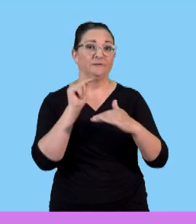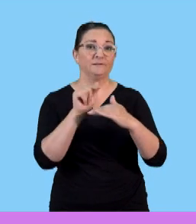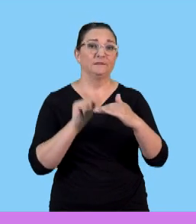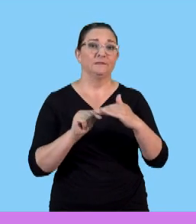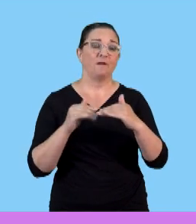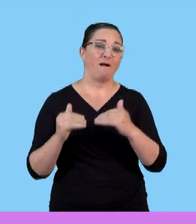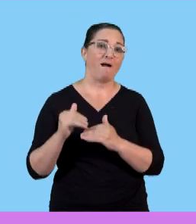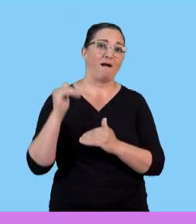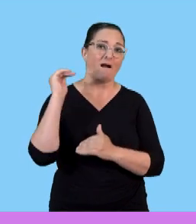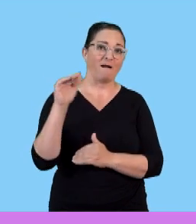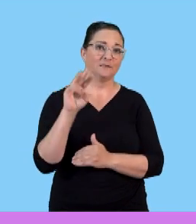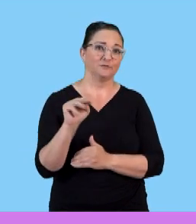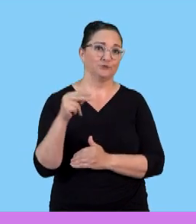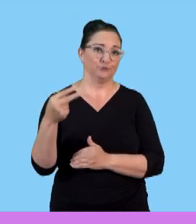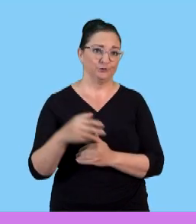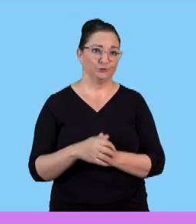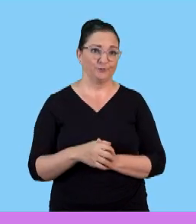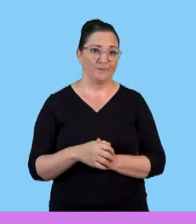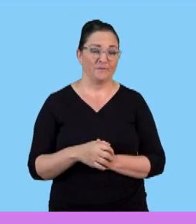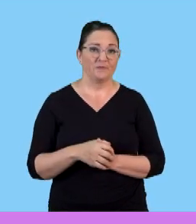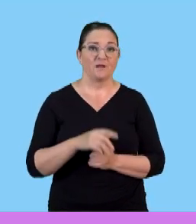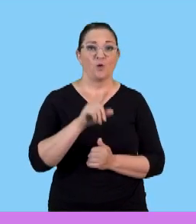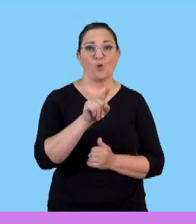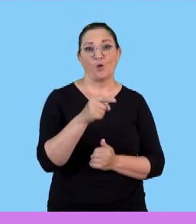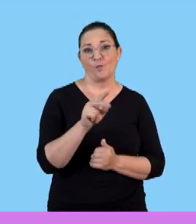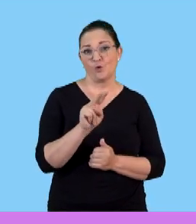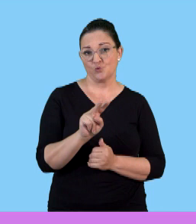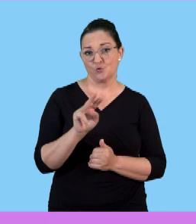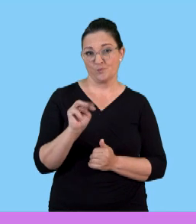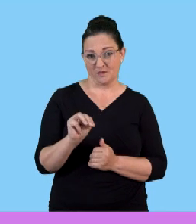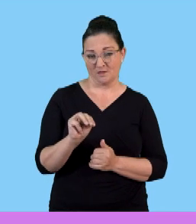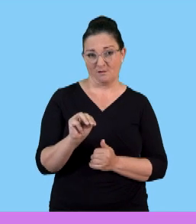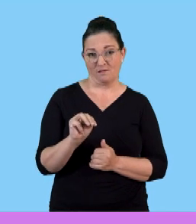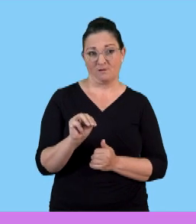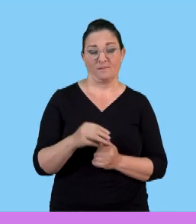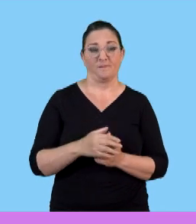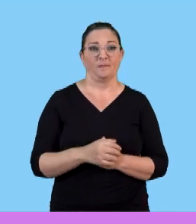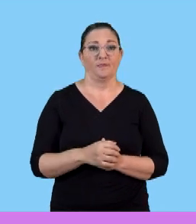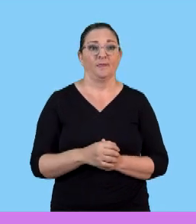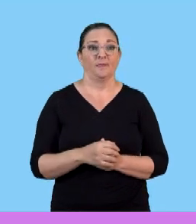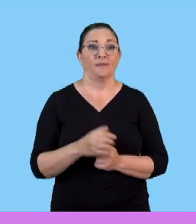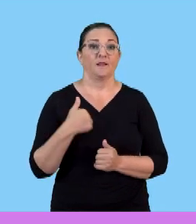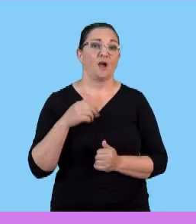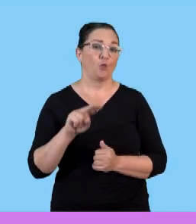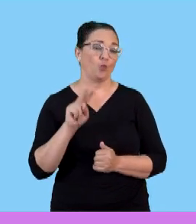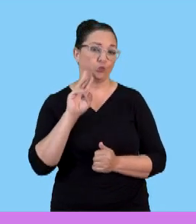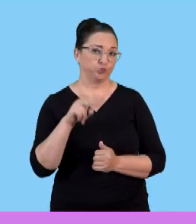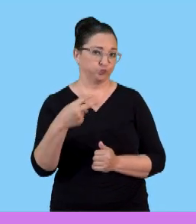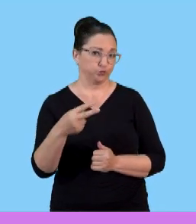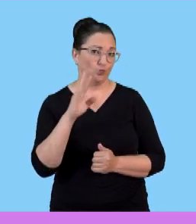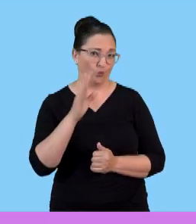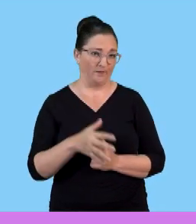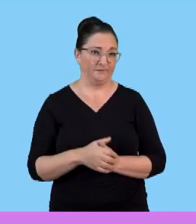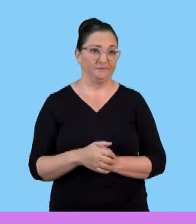the height in meters squared. Here we can see the height is 1,2 meters, and I will square that